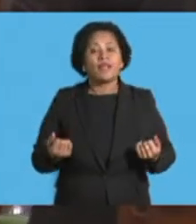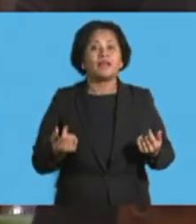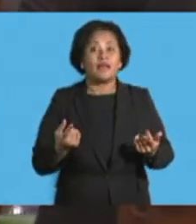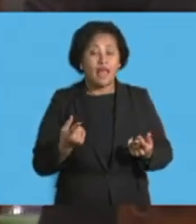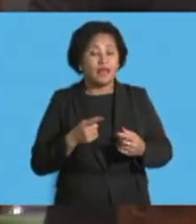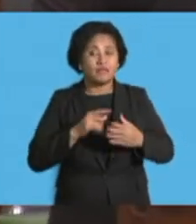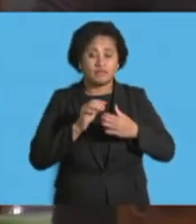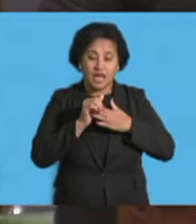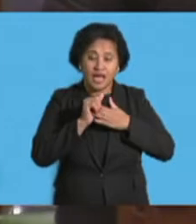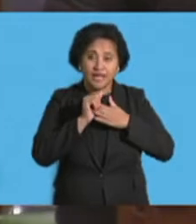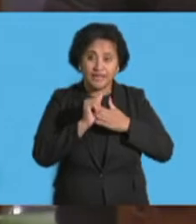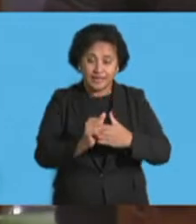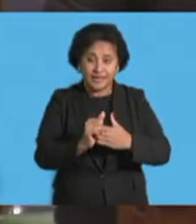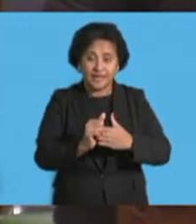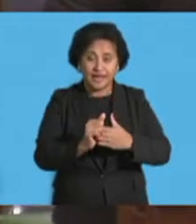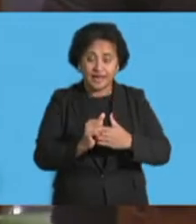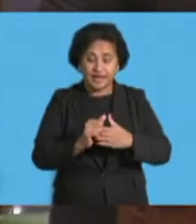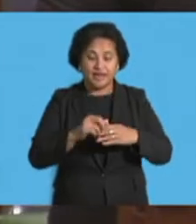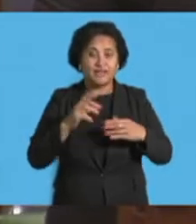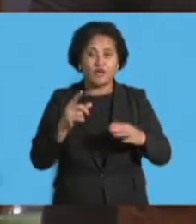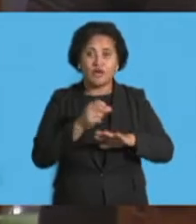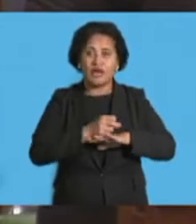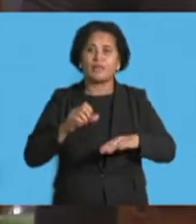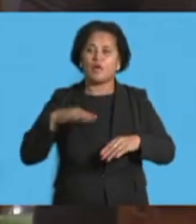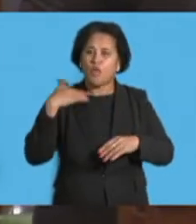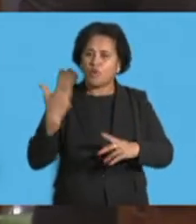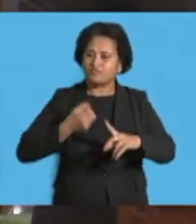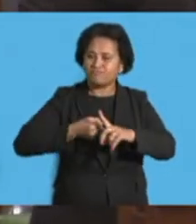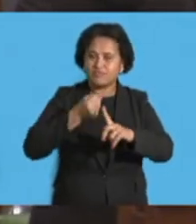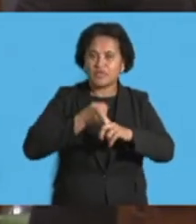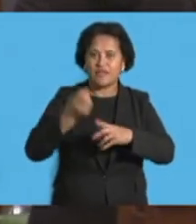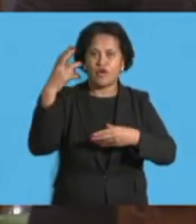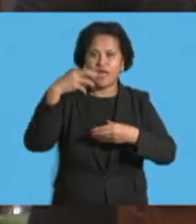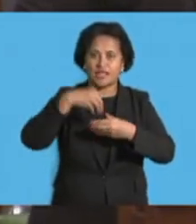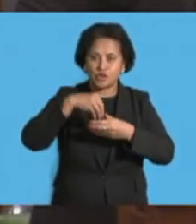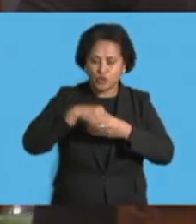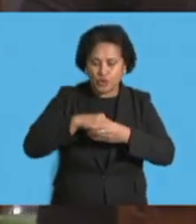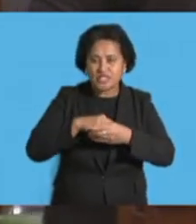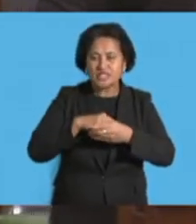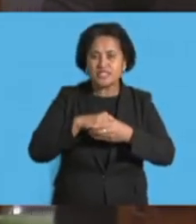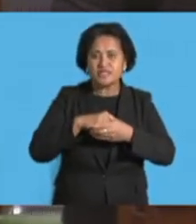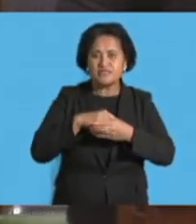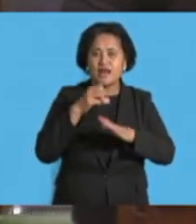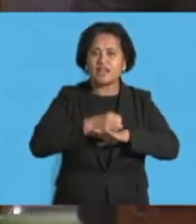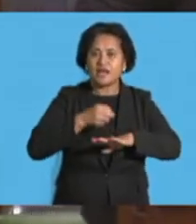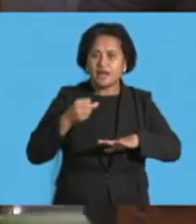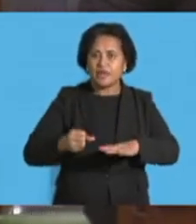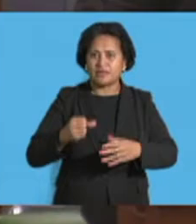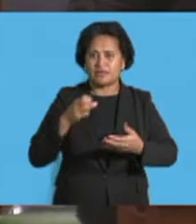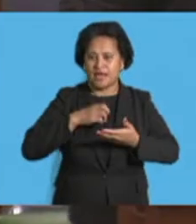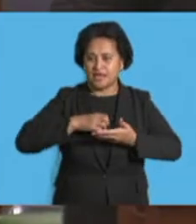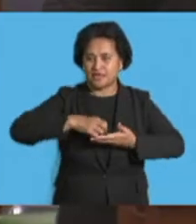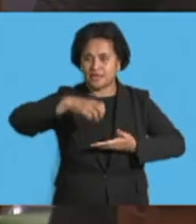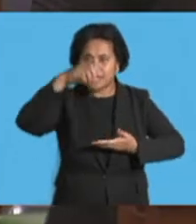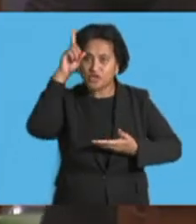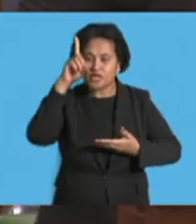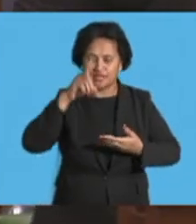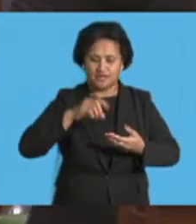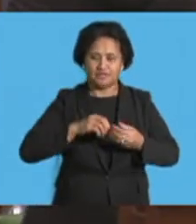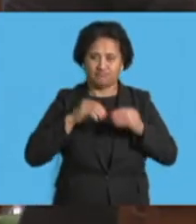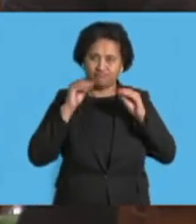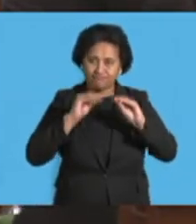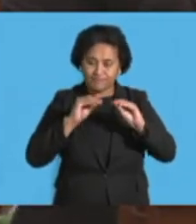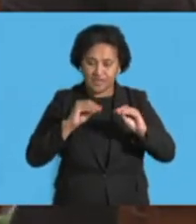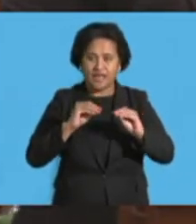always advocated for an inclusive government, an educated Fiji, a healthy Fiji, an empowered Fiji,